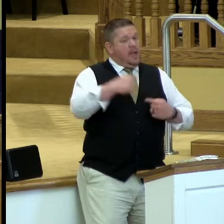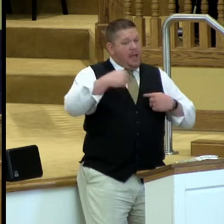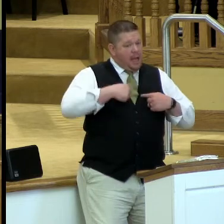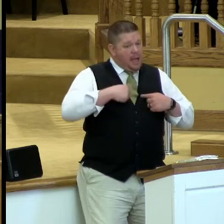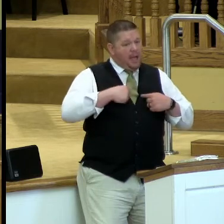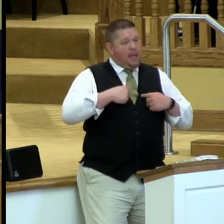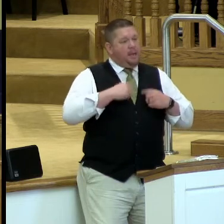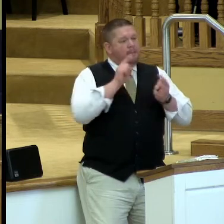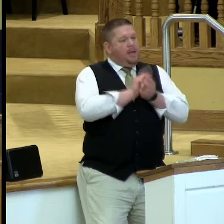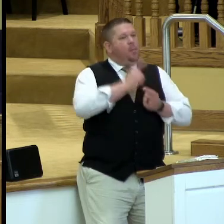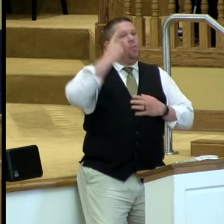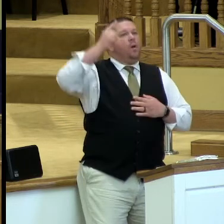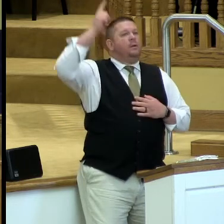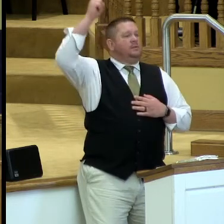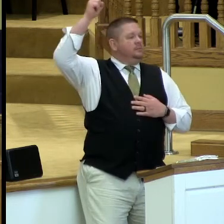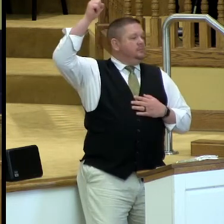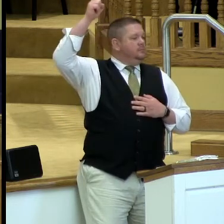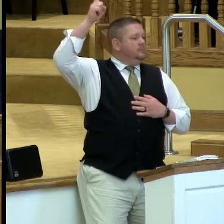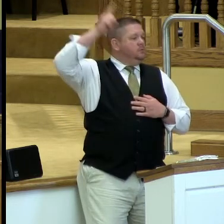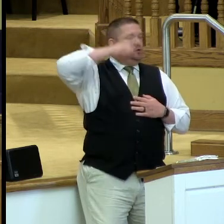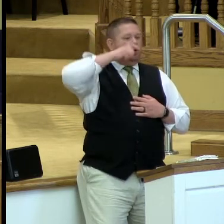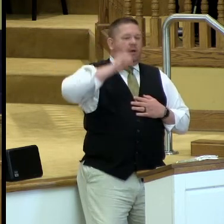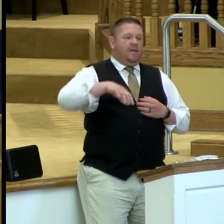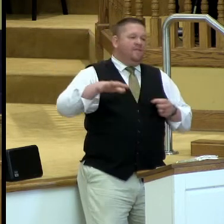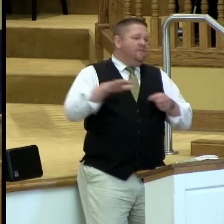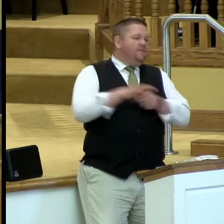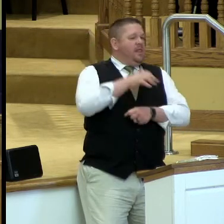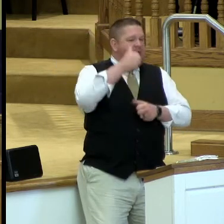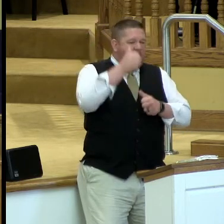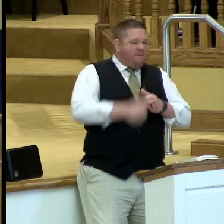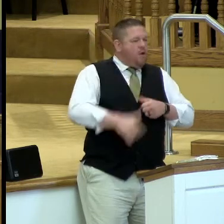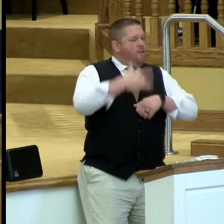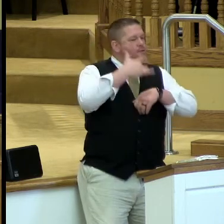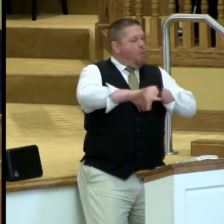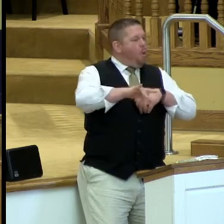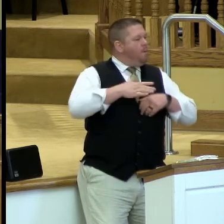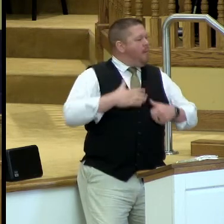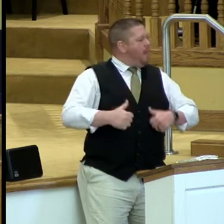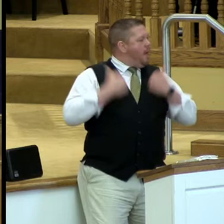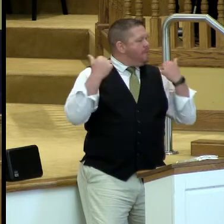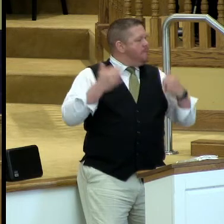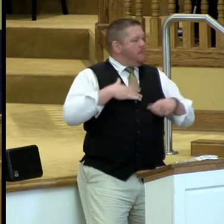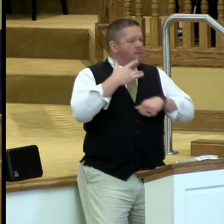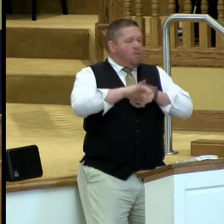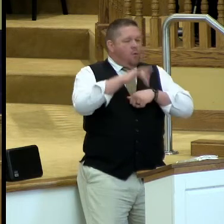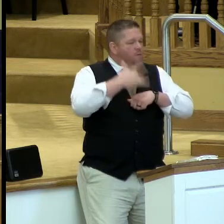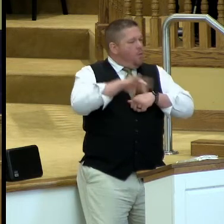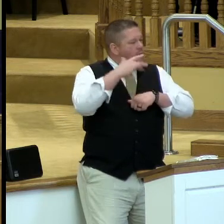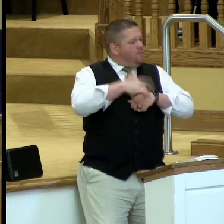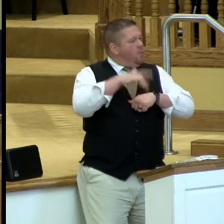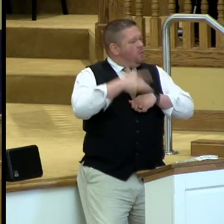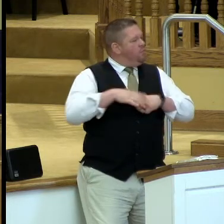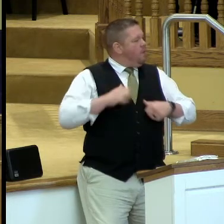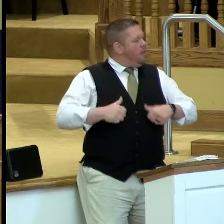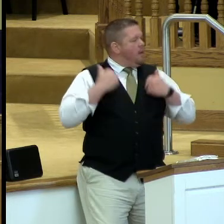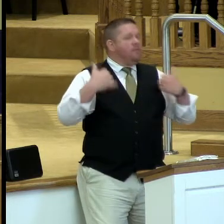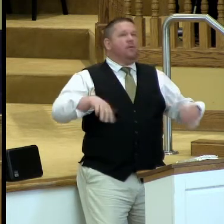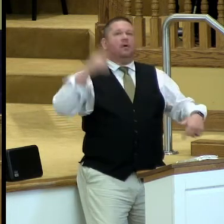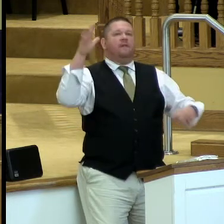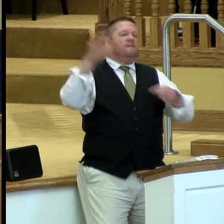that I met the one who could fill every single void that I've ever tried to fill with the things of this